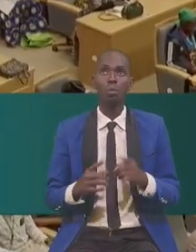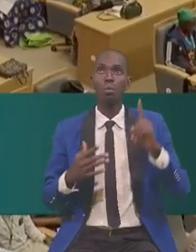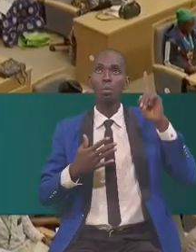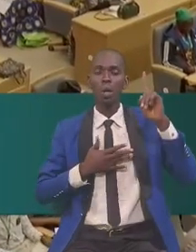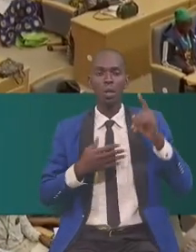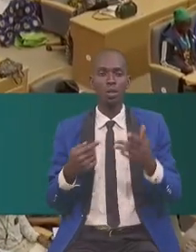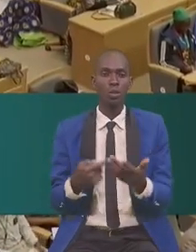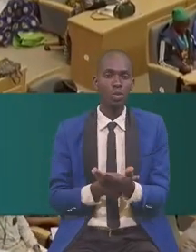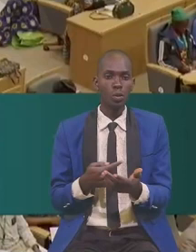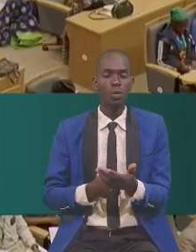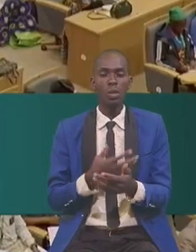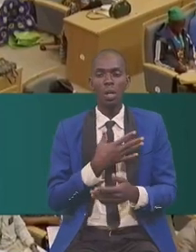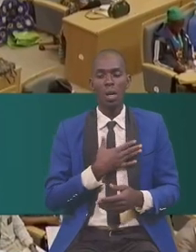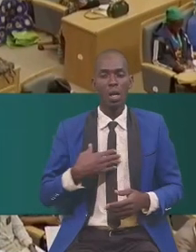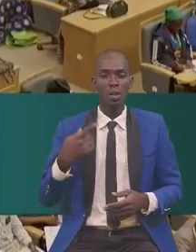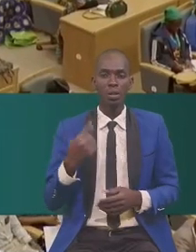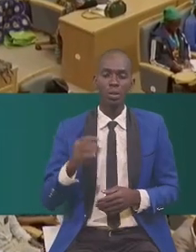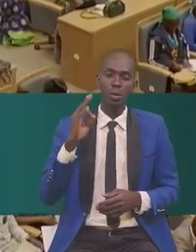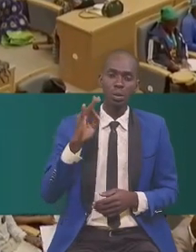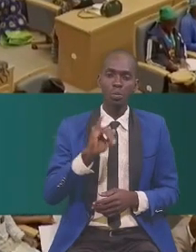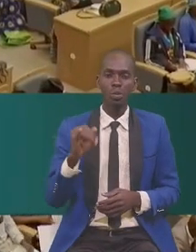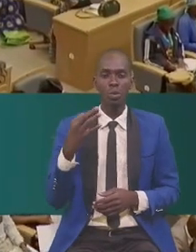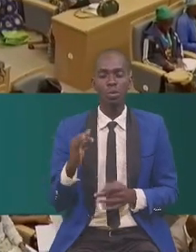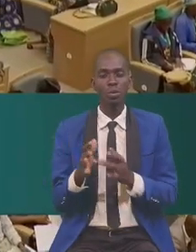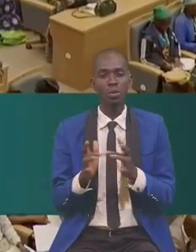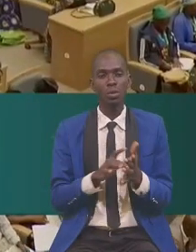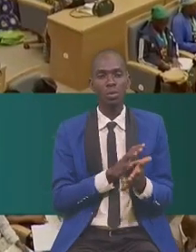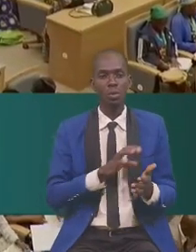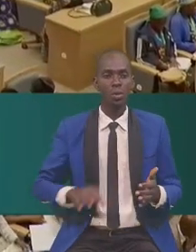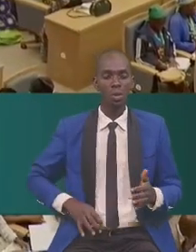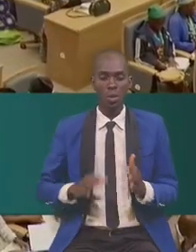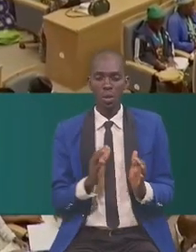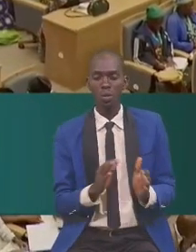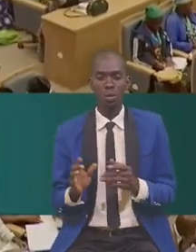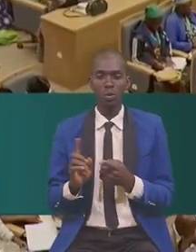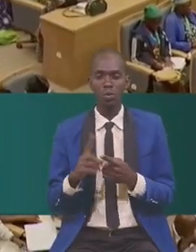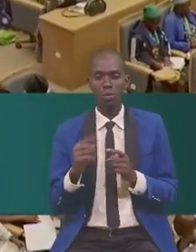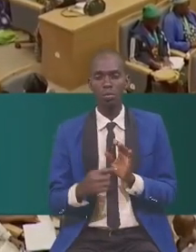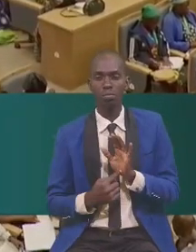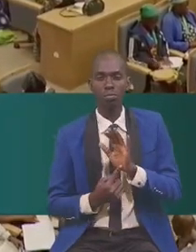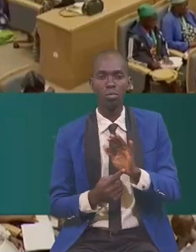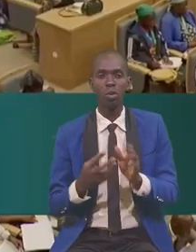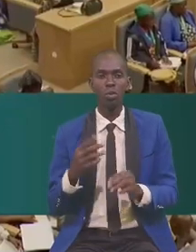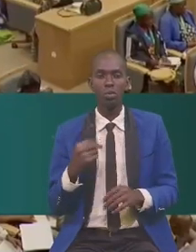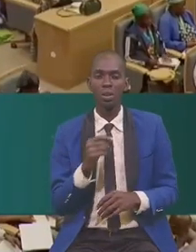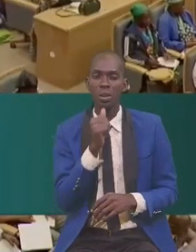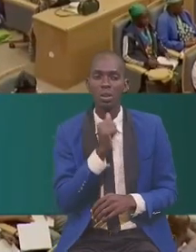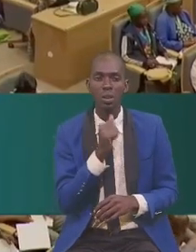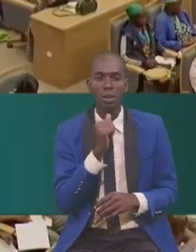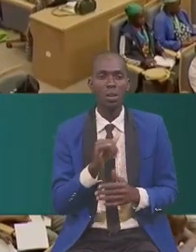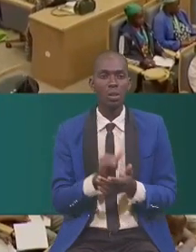the preaching of Jesus Christ according to the revelation of the mystery, which